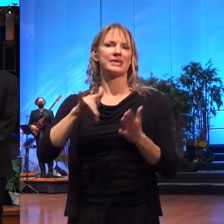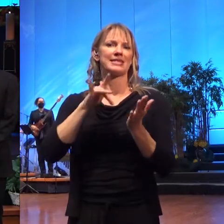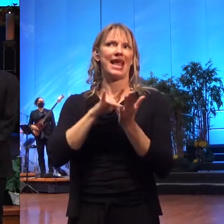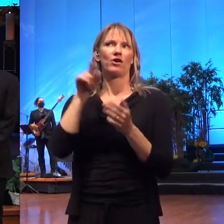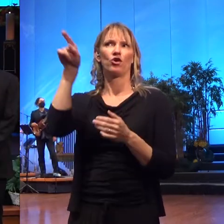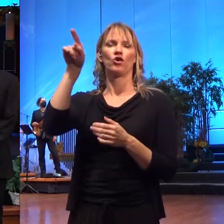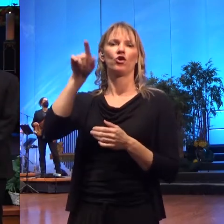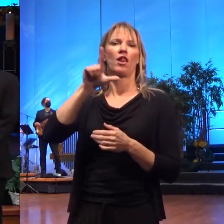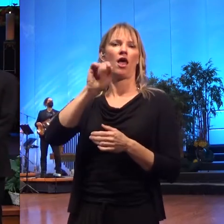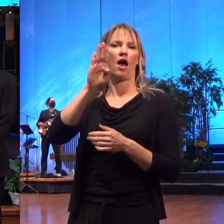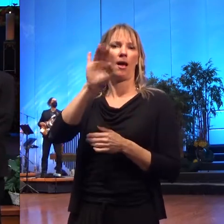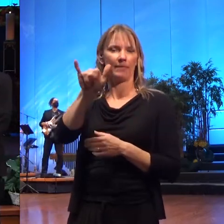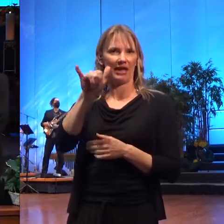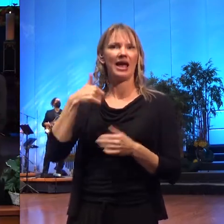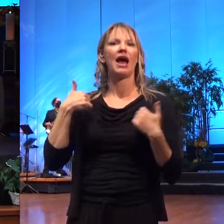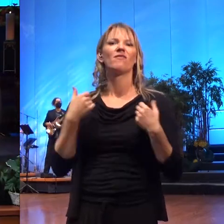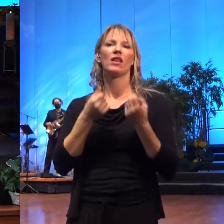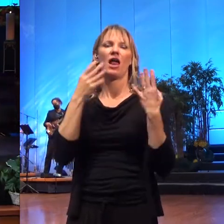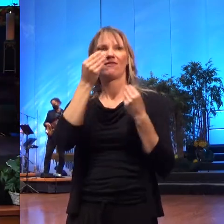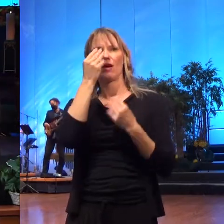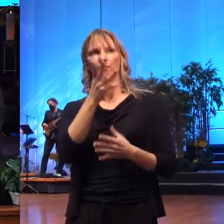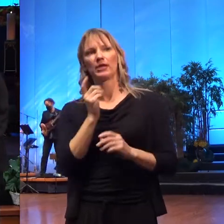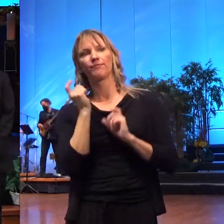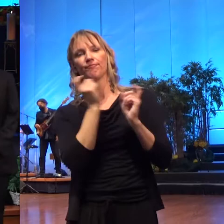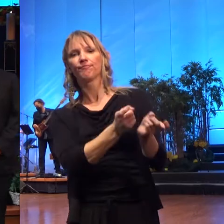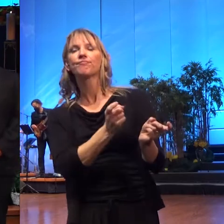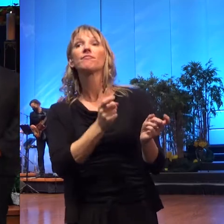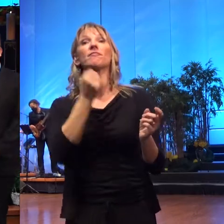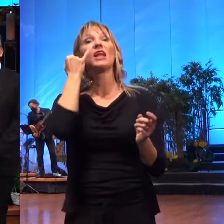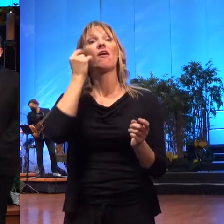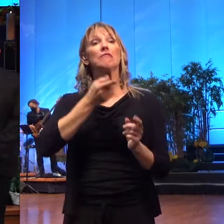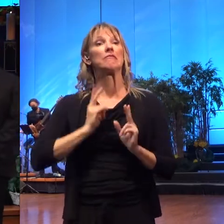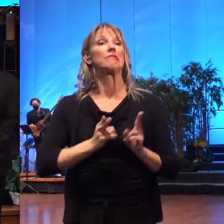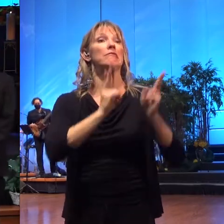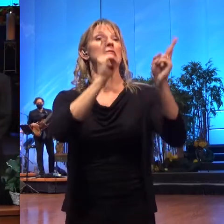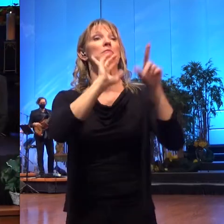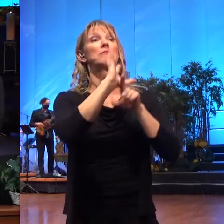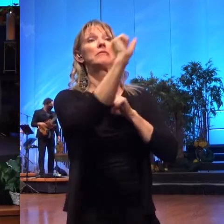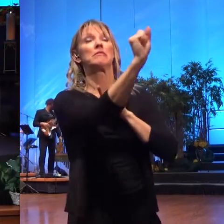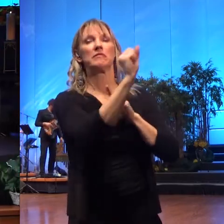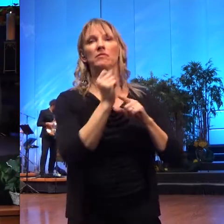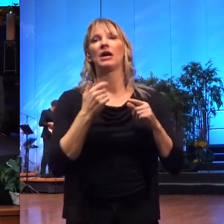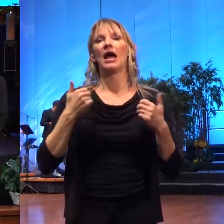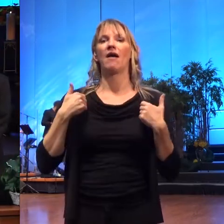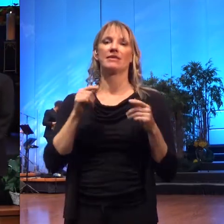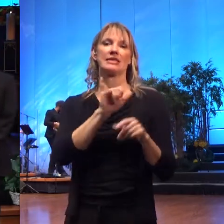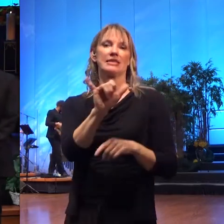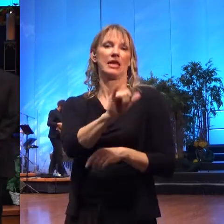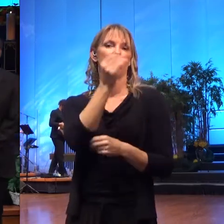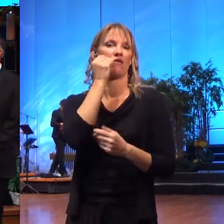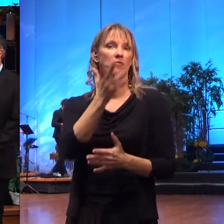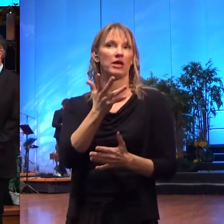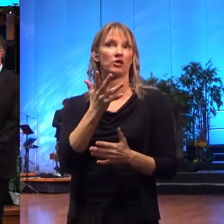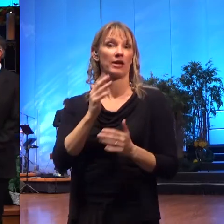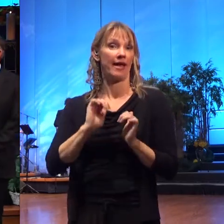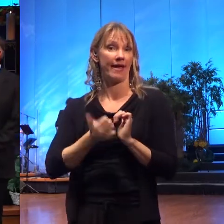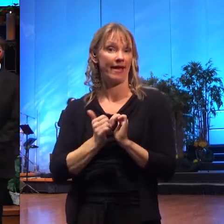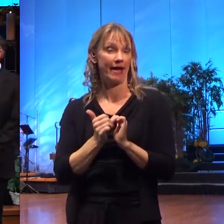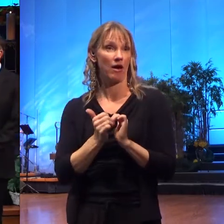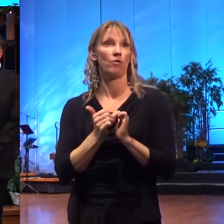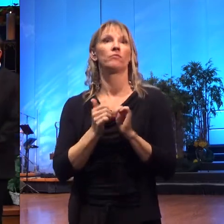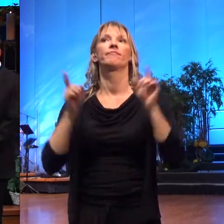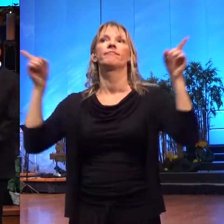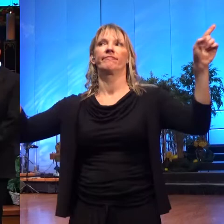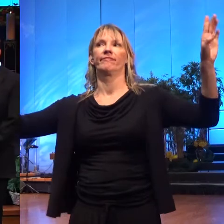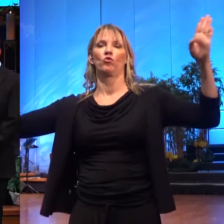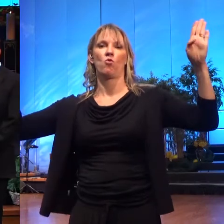center of the lobby. We got a bunch of information for you. And if you're in a hurry or going somewhere, well, we've got that same information by both of the